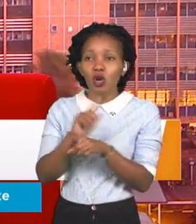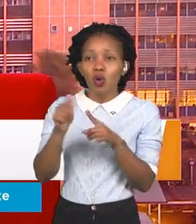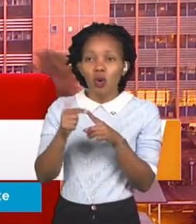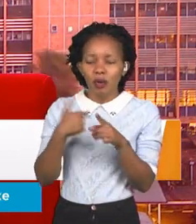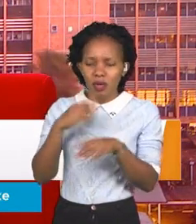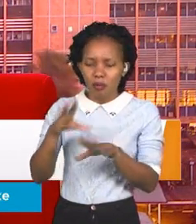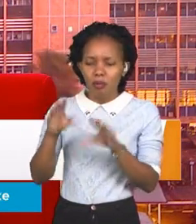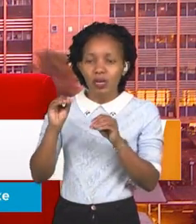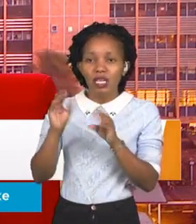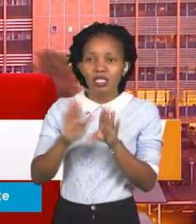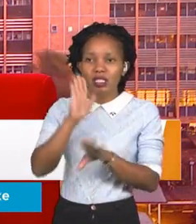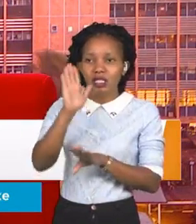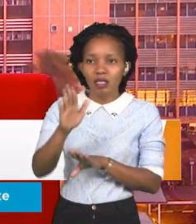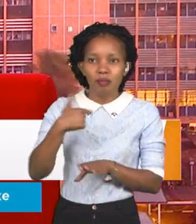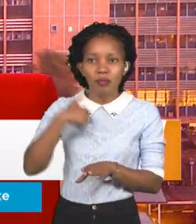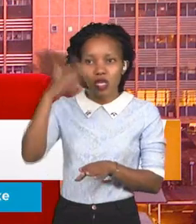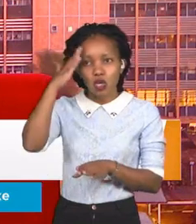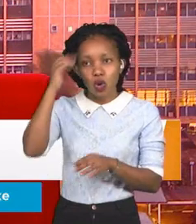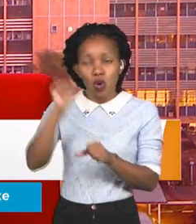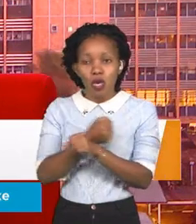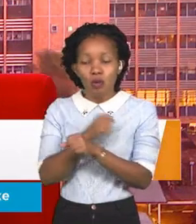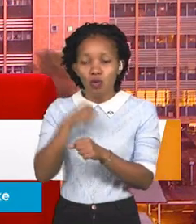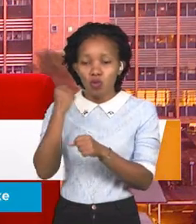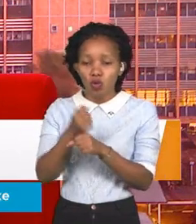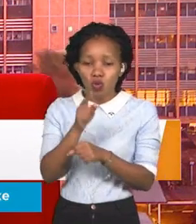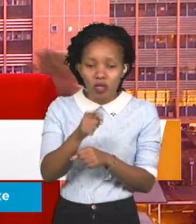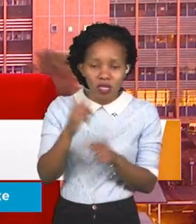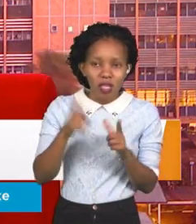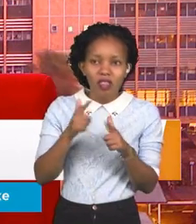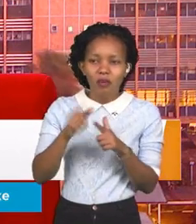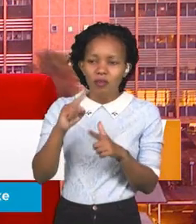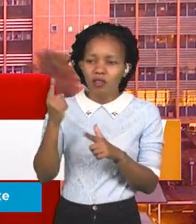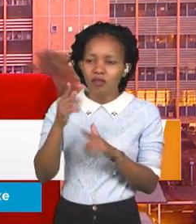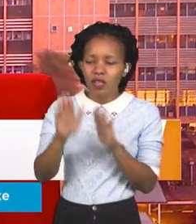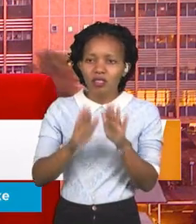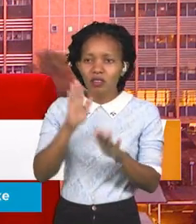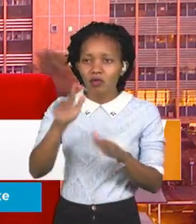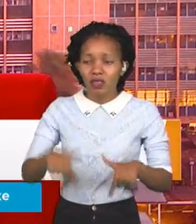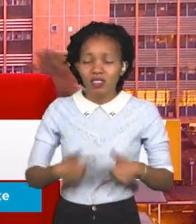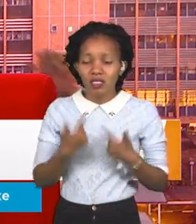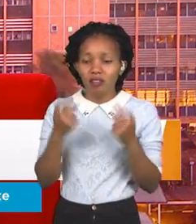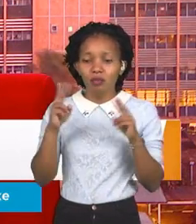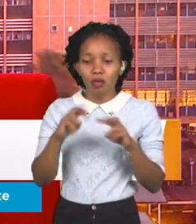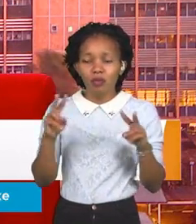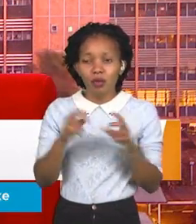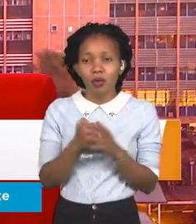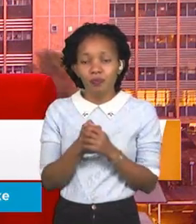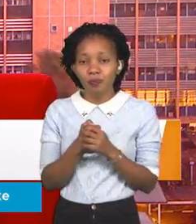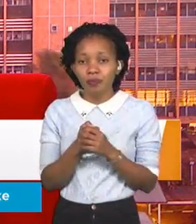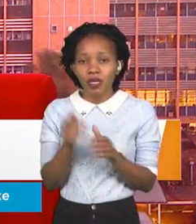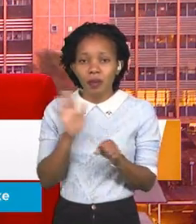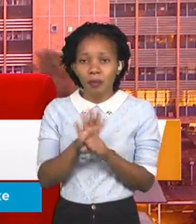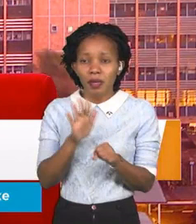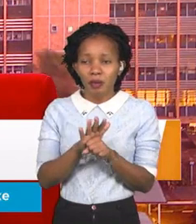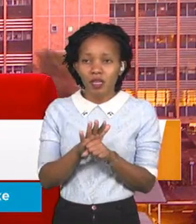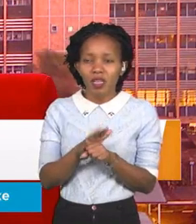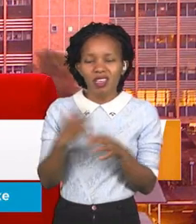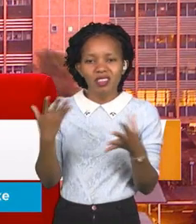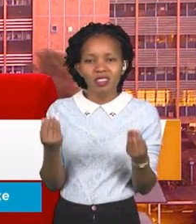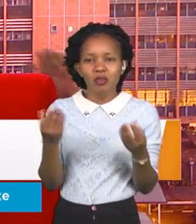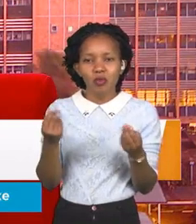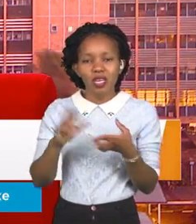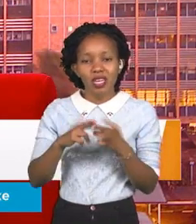step and saying, I know I can't do this, is the first step of self-evaluation. Mm-hmm. Most of us, it's as simple.